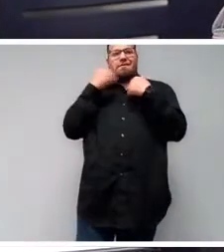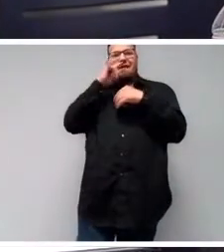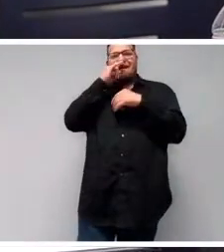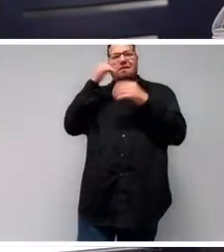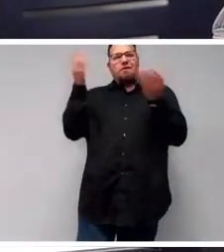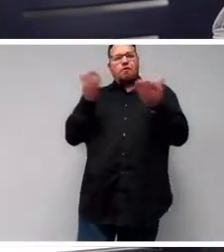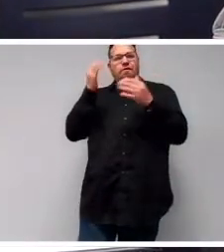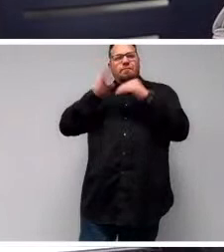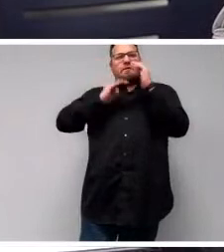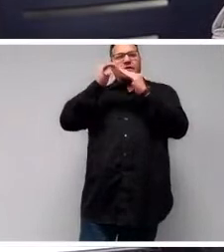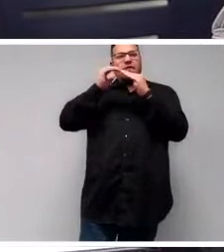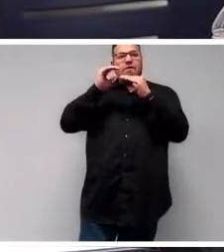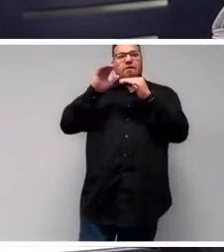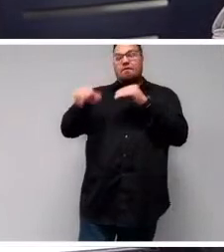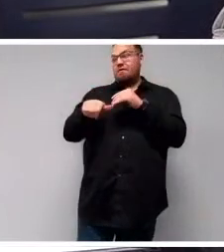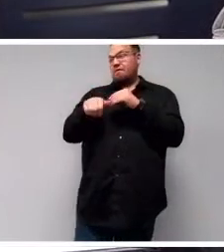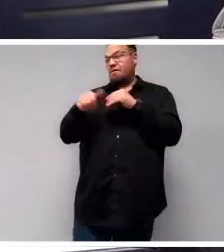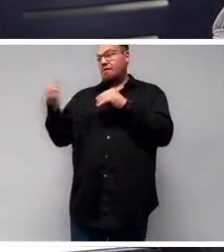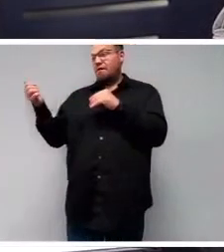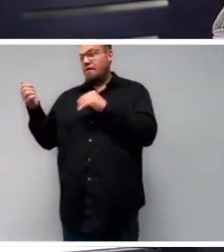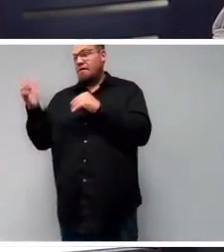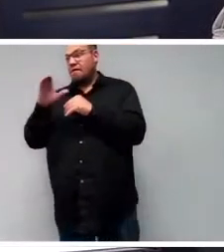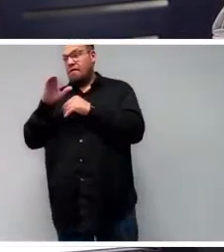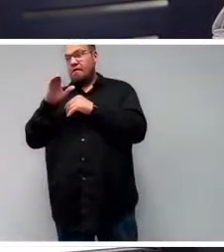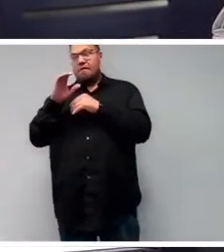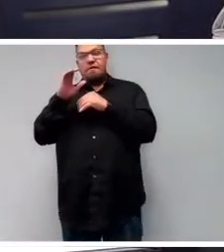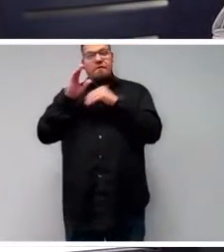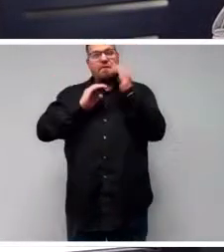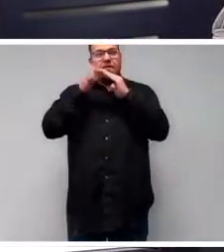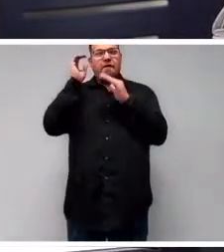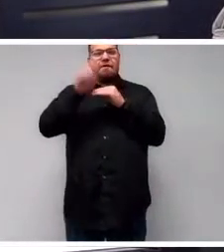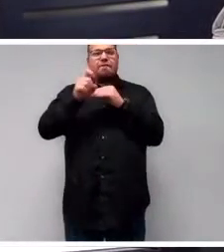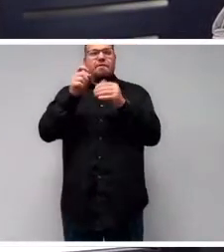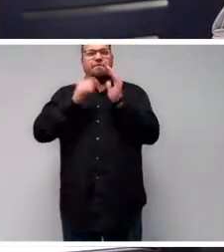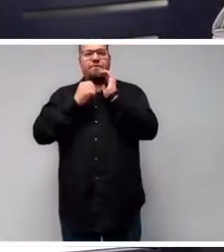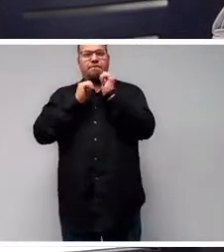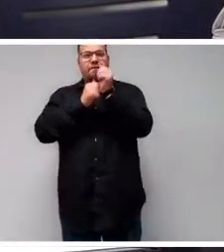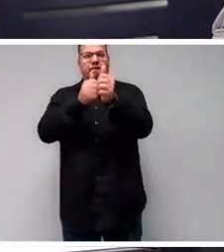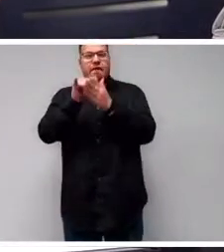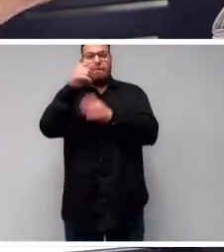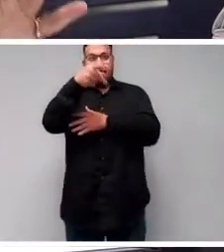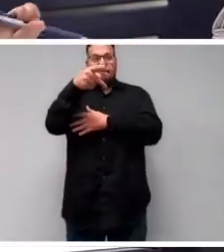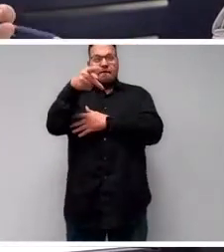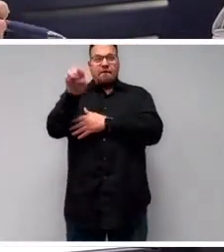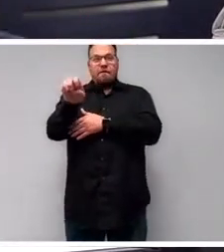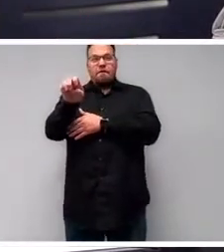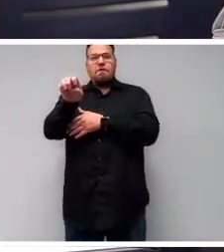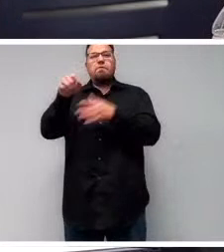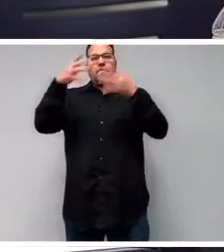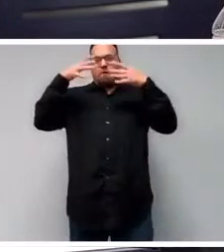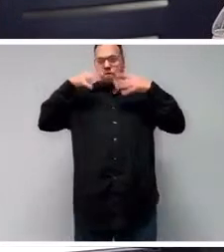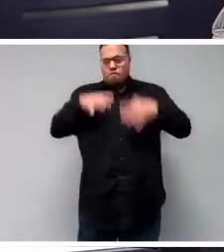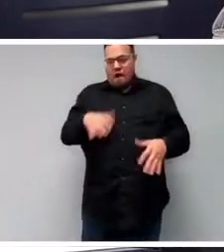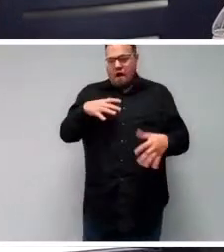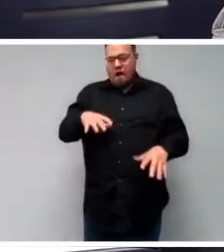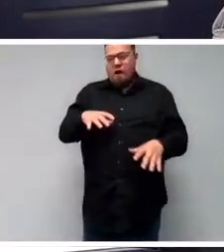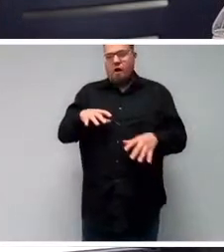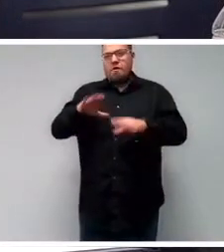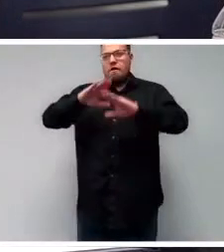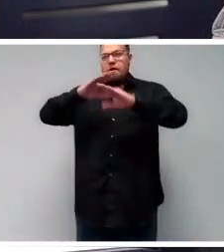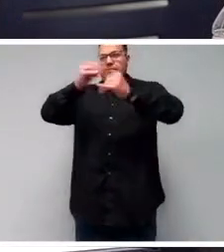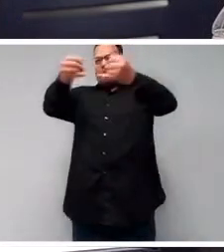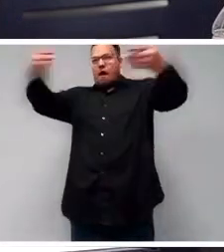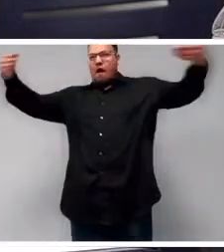every contractor has to follow the PPE, the requirements around what they wear, how they cordon off the area and all of